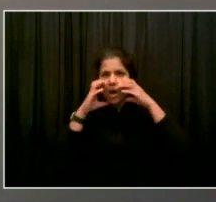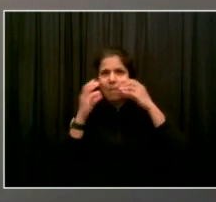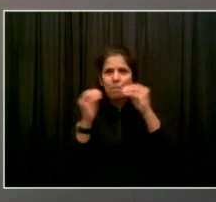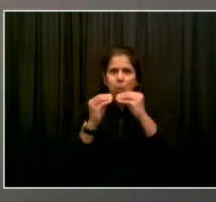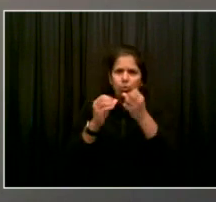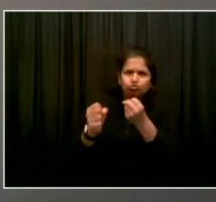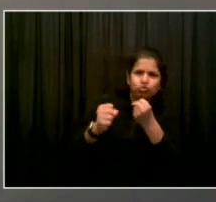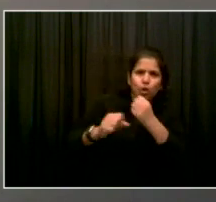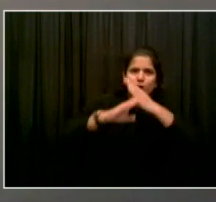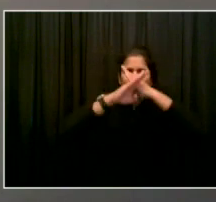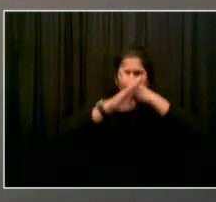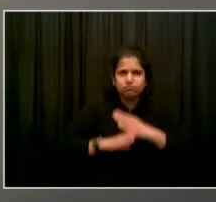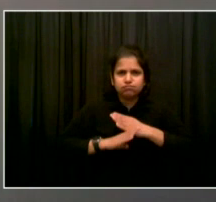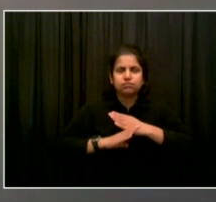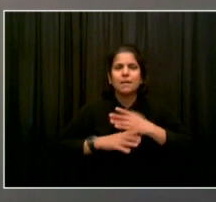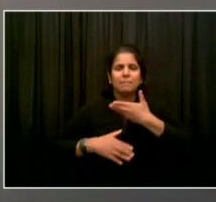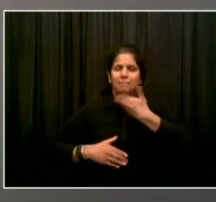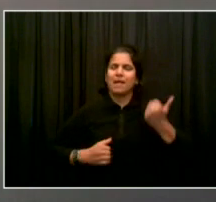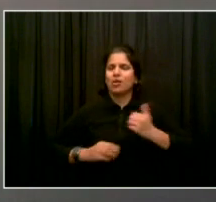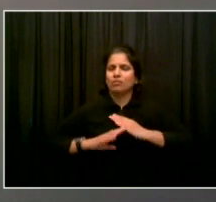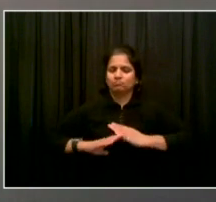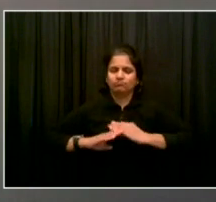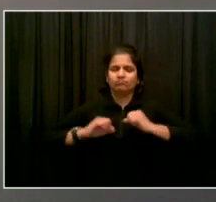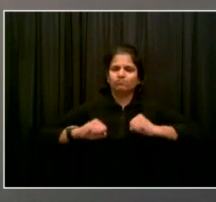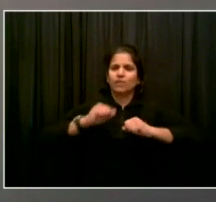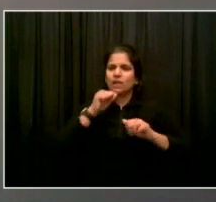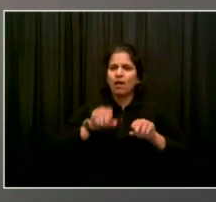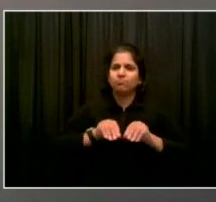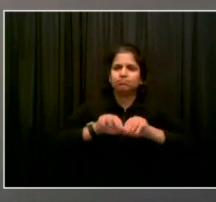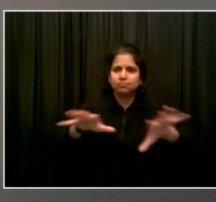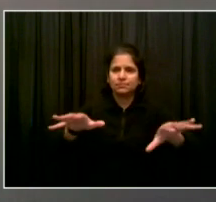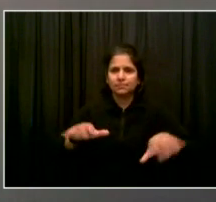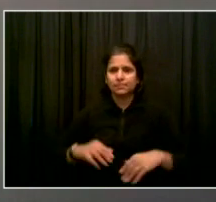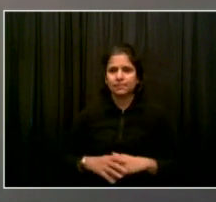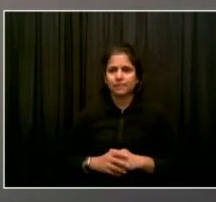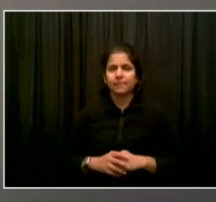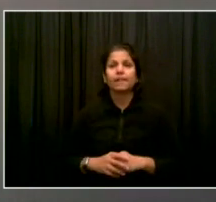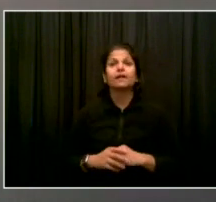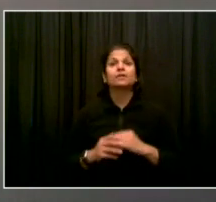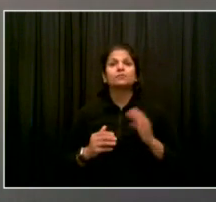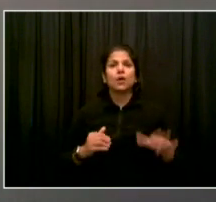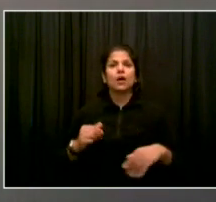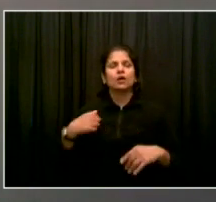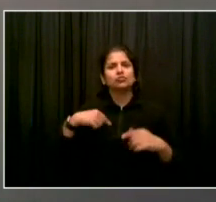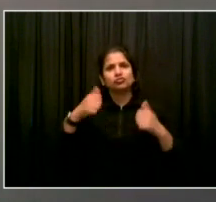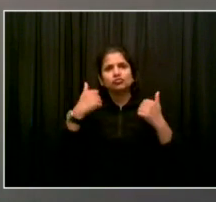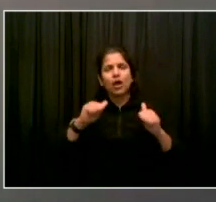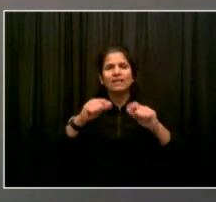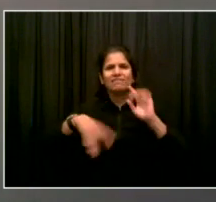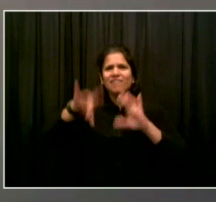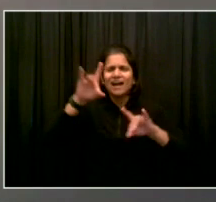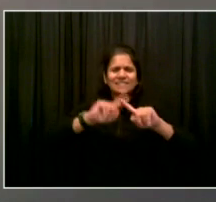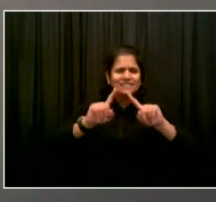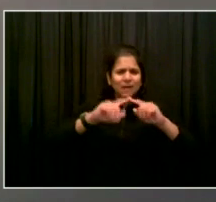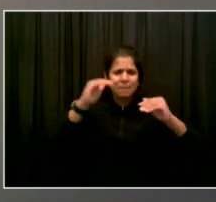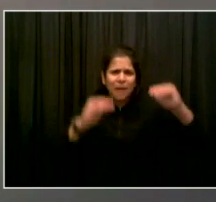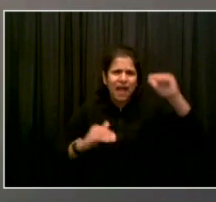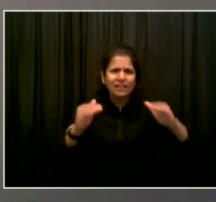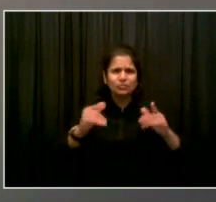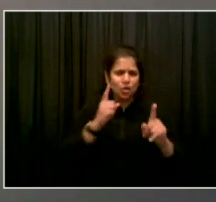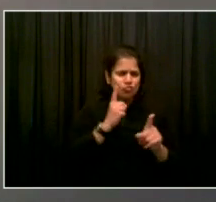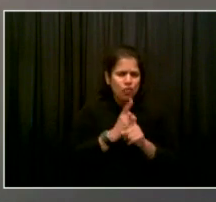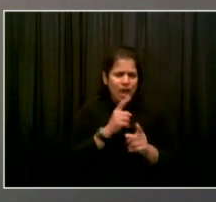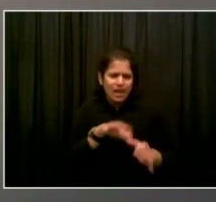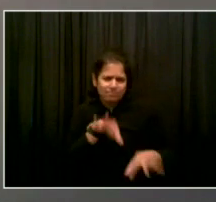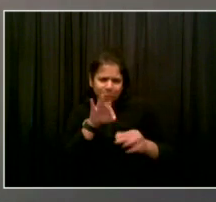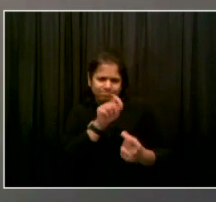stronger protection. So I think everyone is trying to find the right balance between keeping people